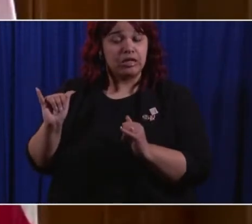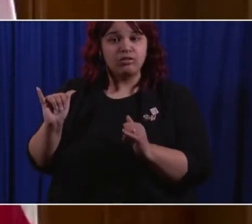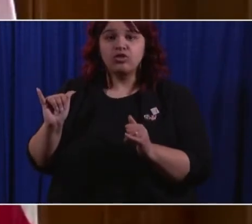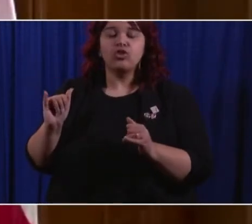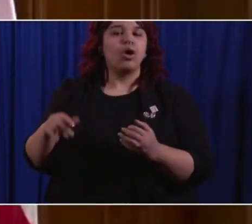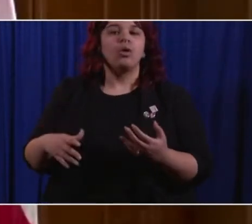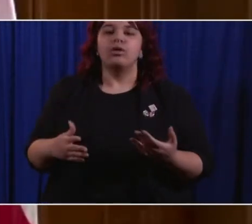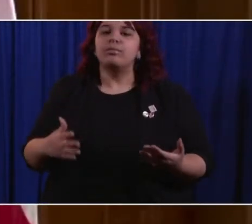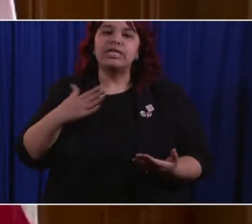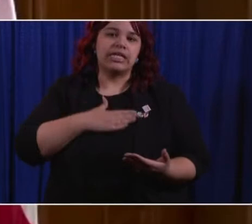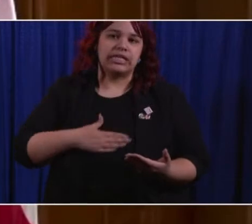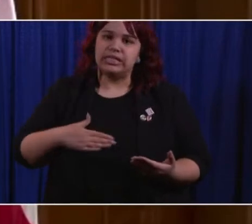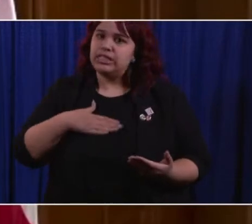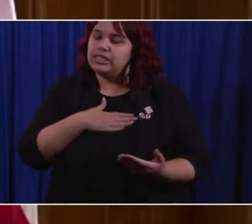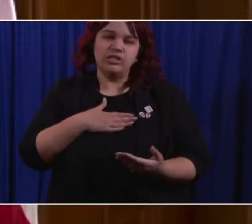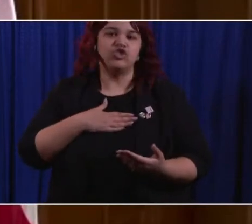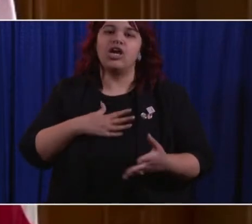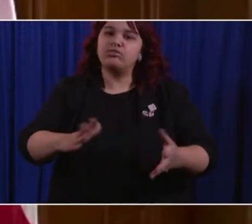and start that process going.